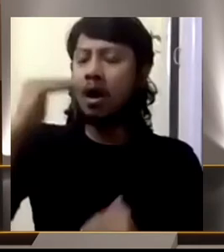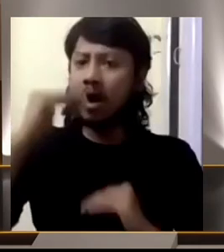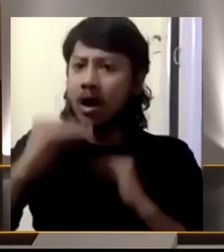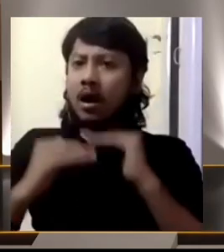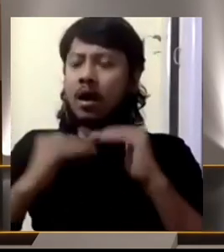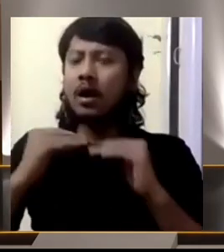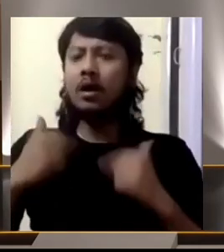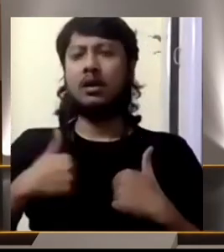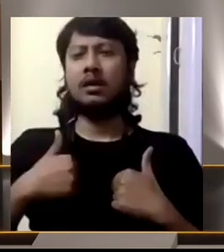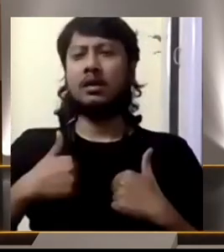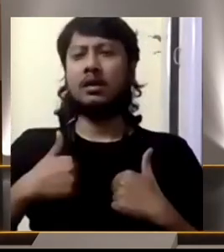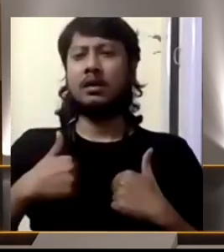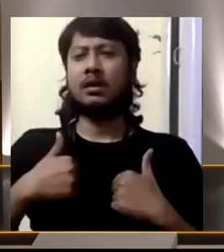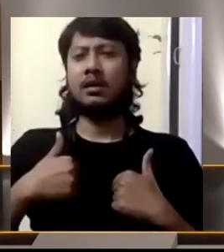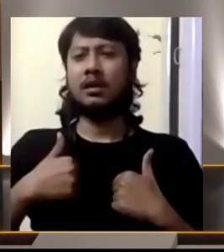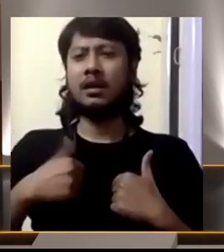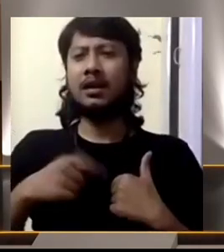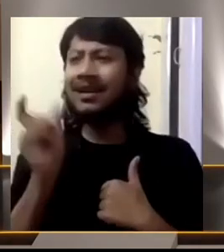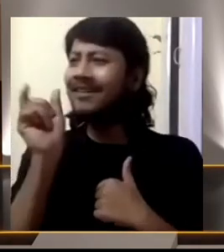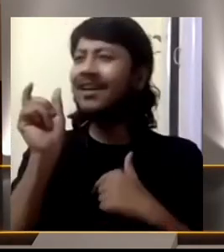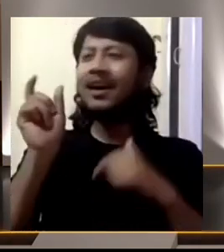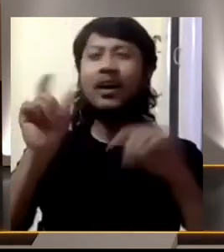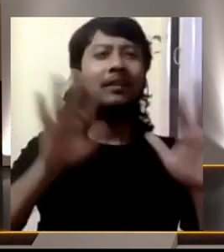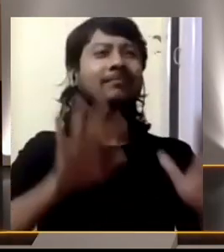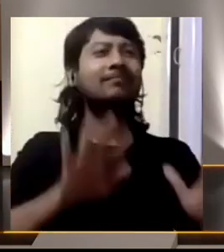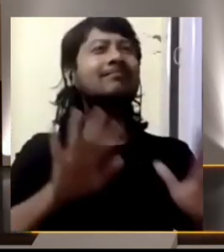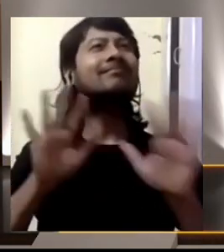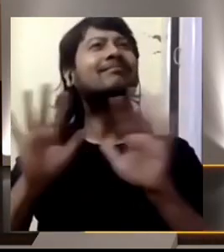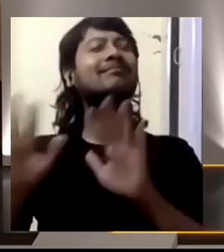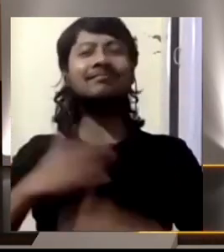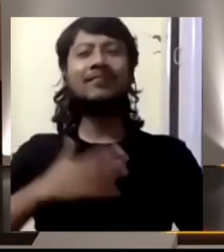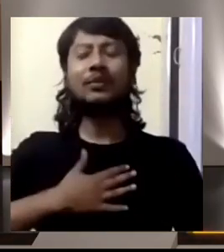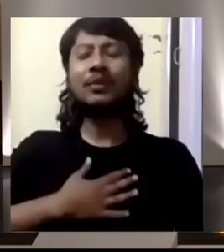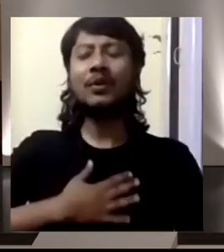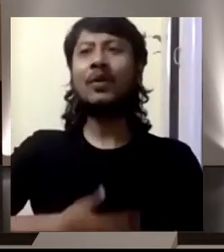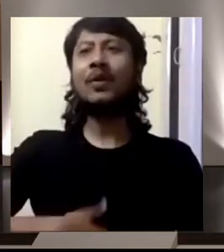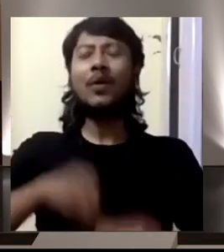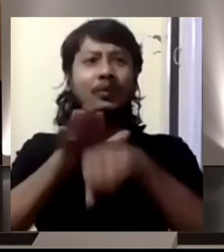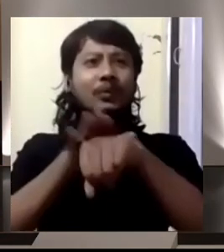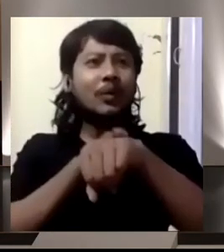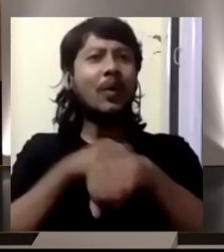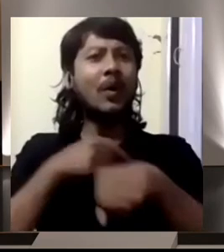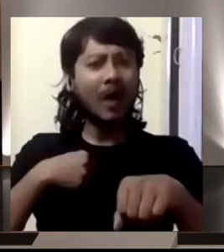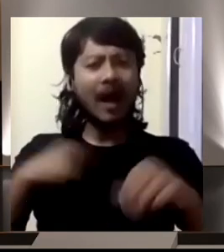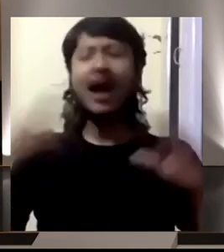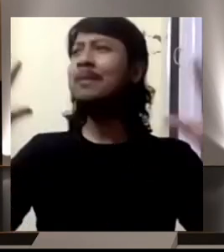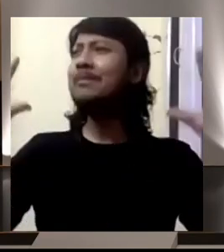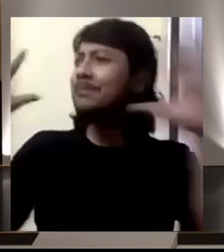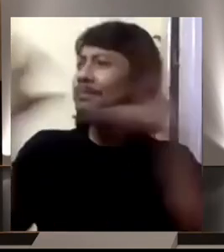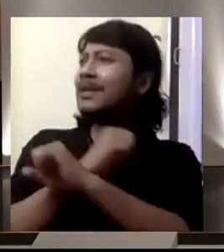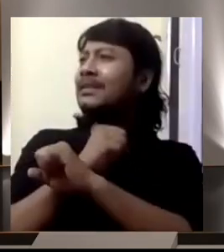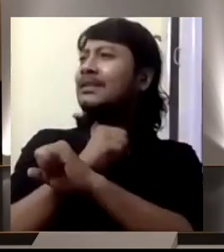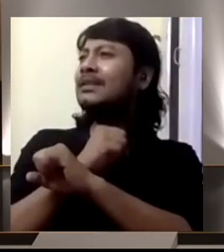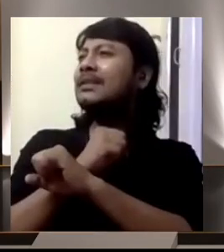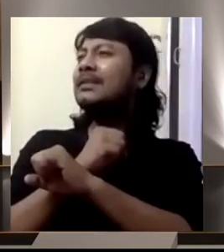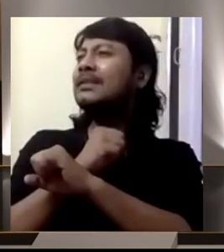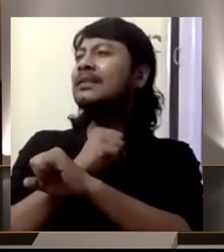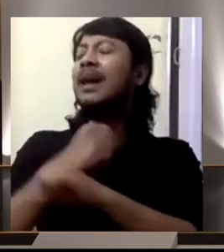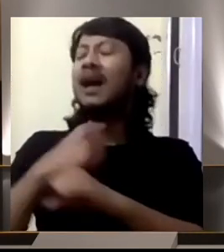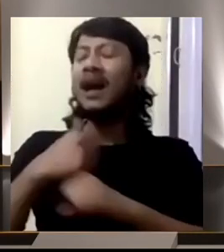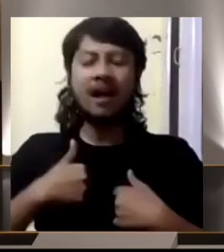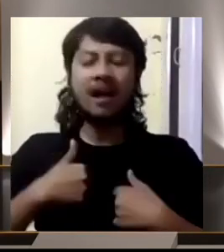world of despacito. This touched me so much that I actually wrote a book about the brain and its place in